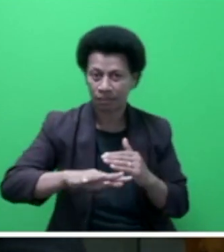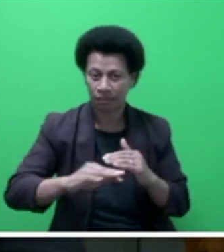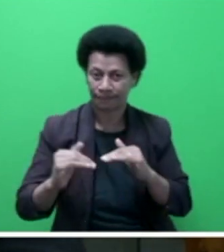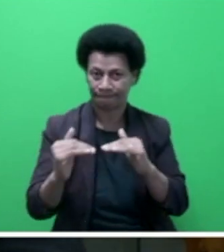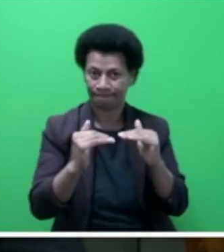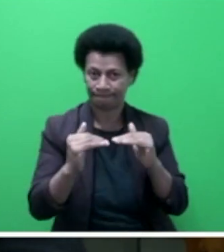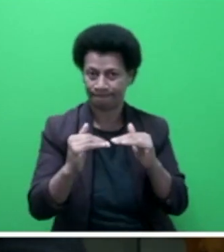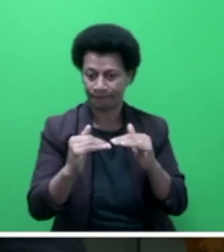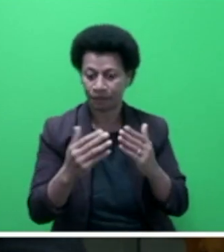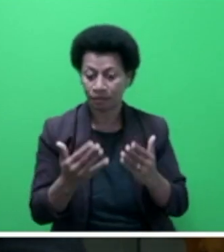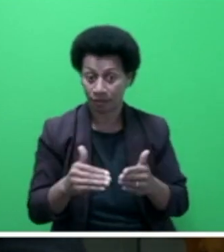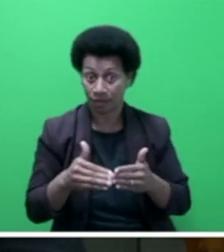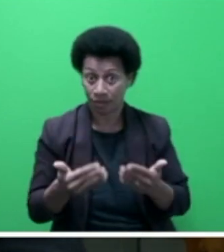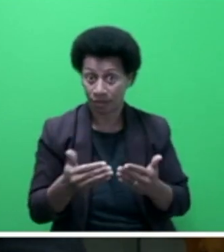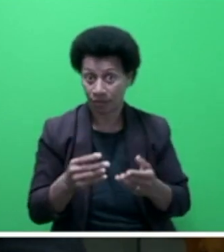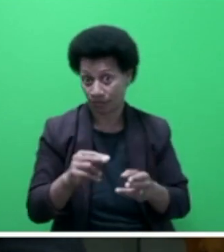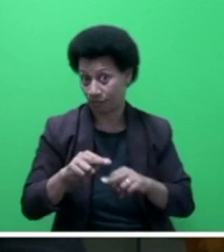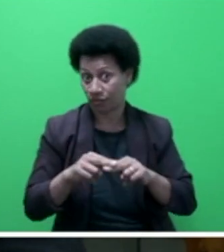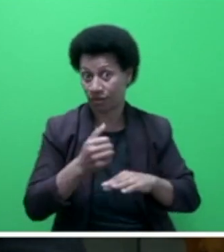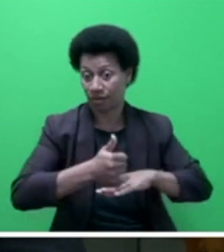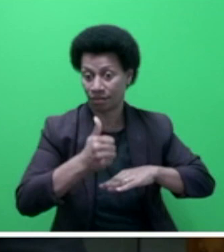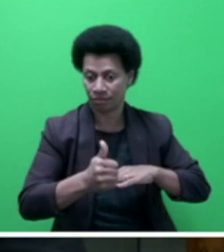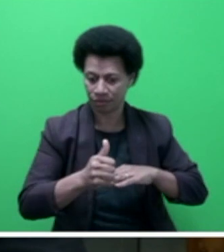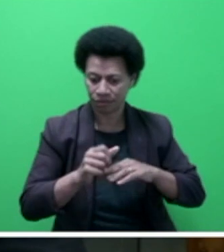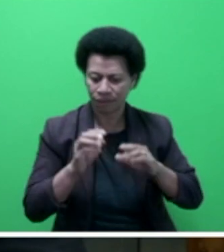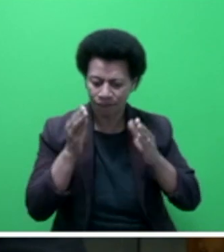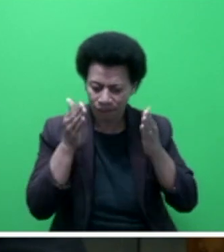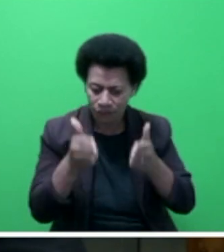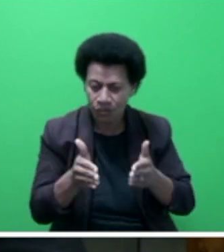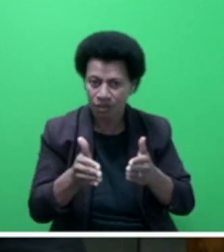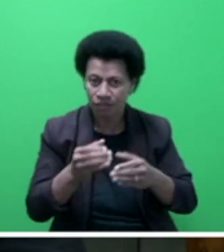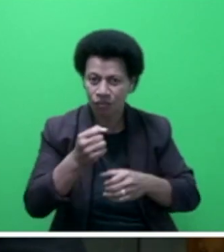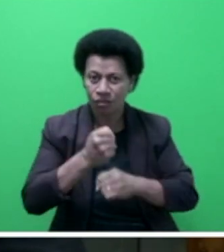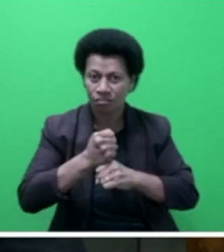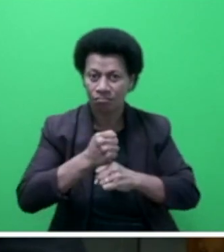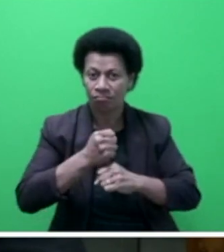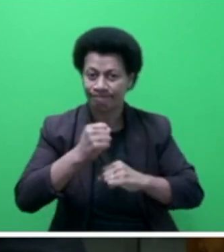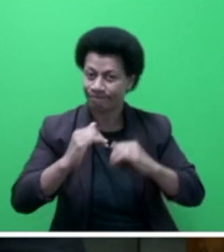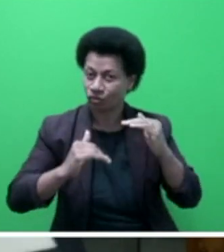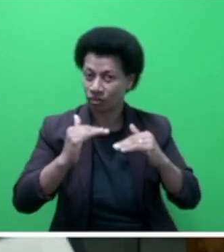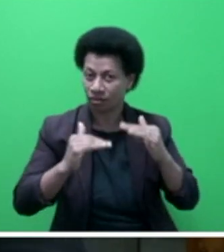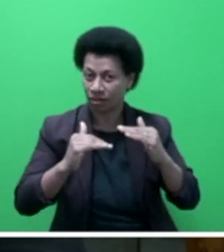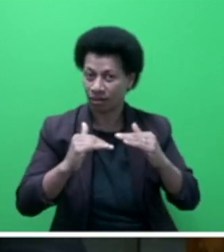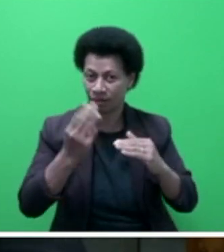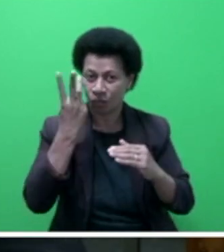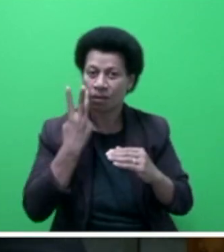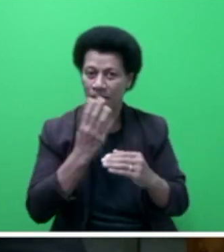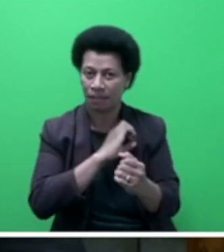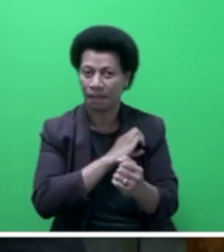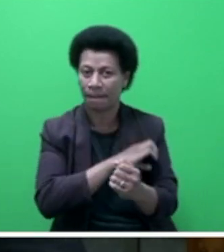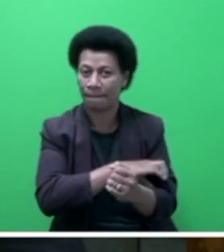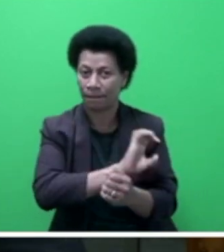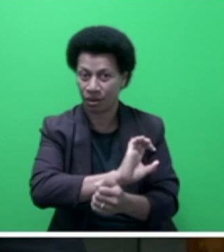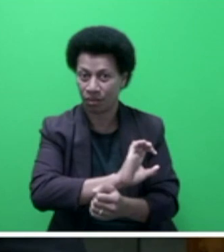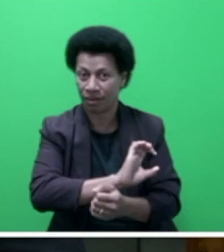is in response to the Government of Fiji's commitment to the promotion of gender equality and women's empowerment, as well as to meet the needs of line